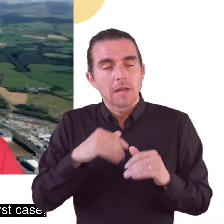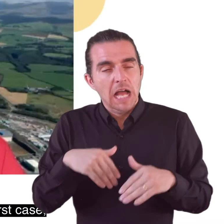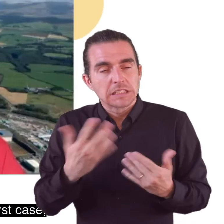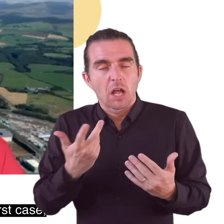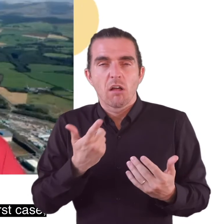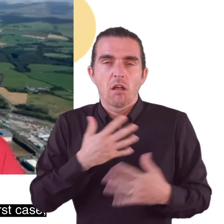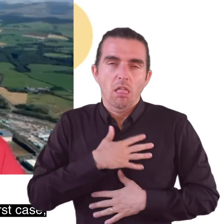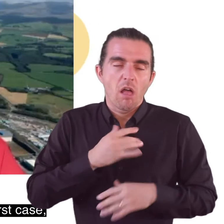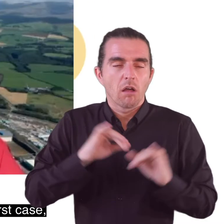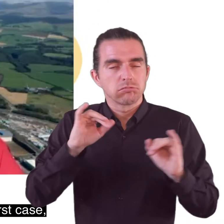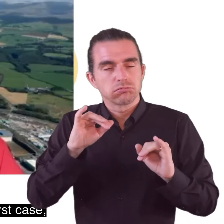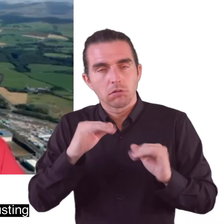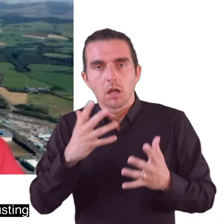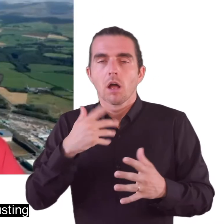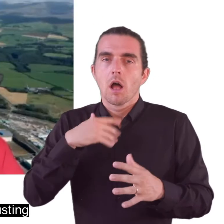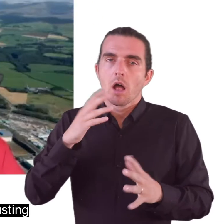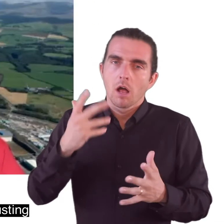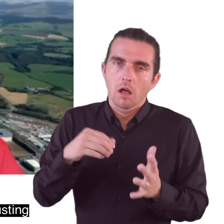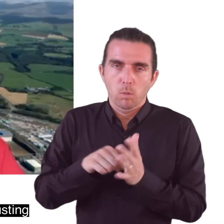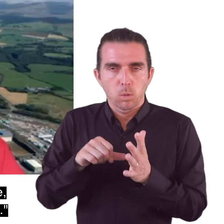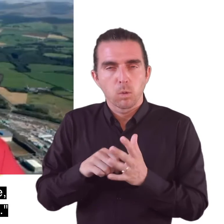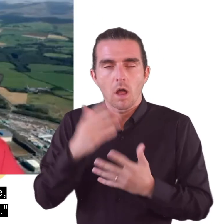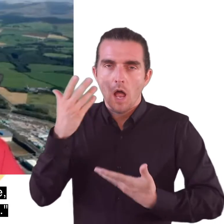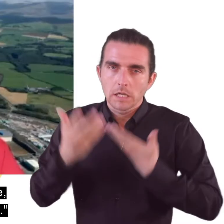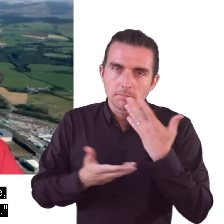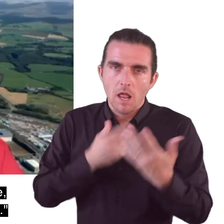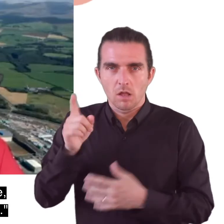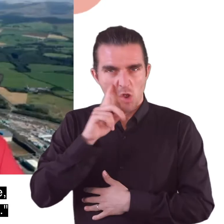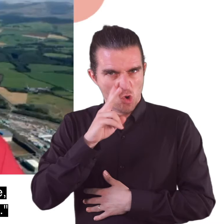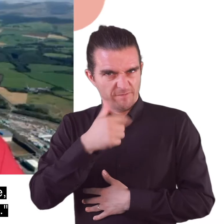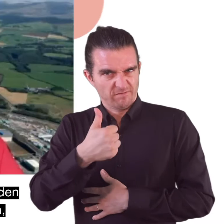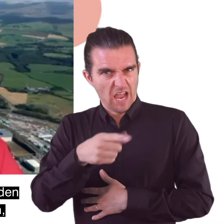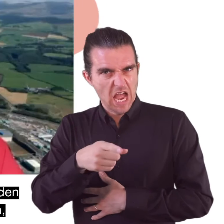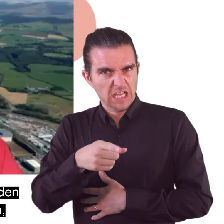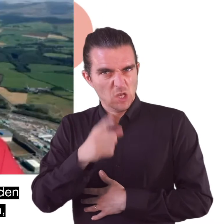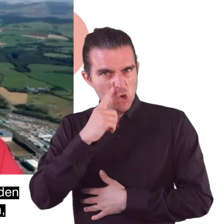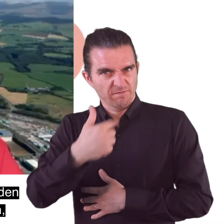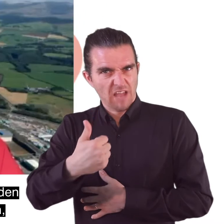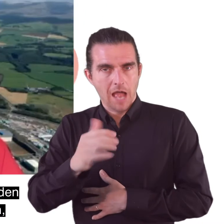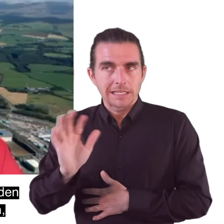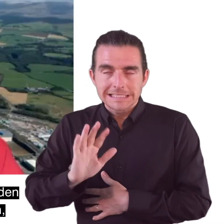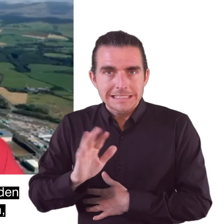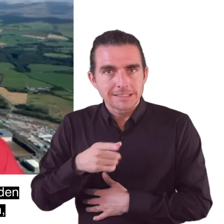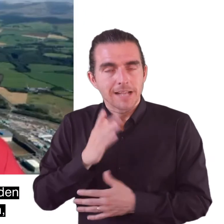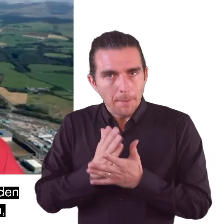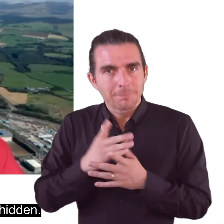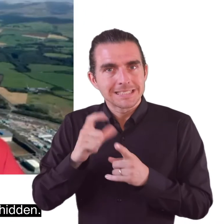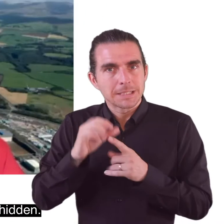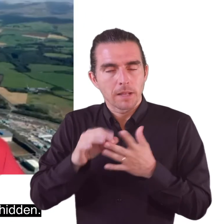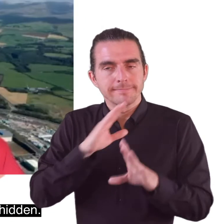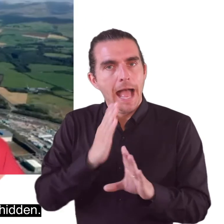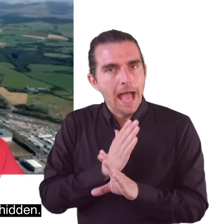days or your worst case. And that can be so exhausting, because people are like, oh, but you look fine. I'm like, it's called a hidden disability for a reason,